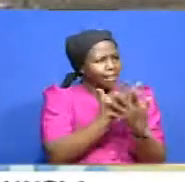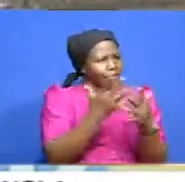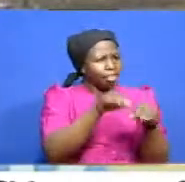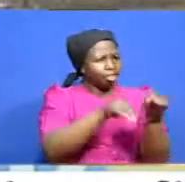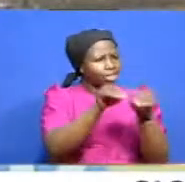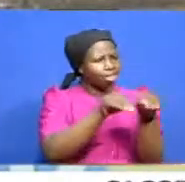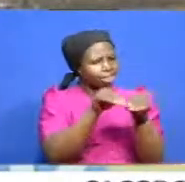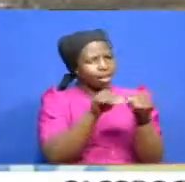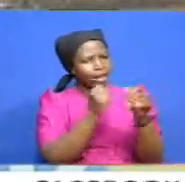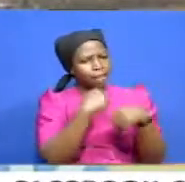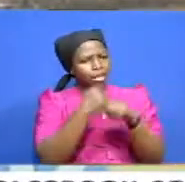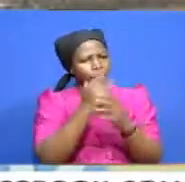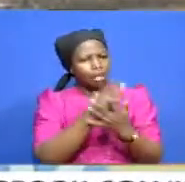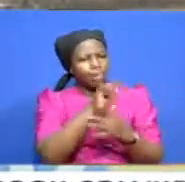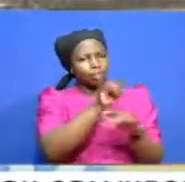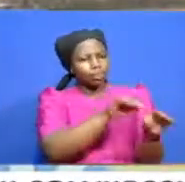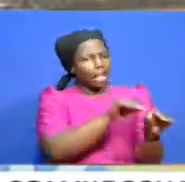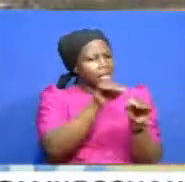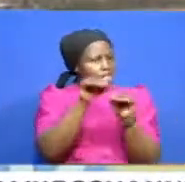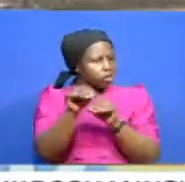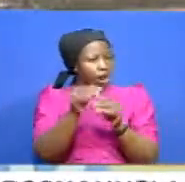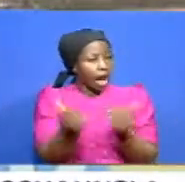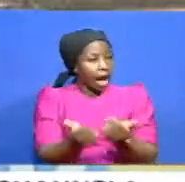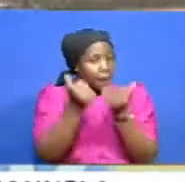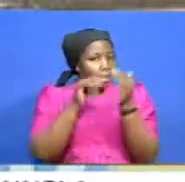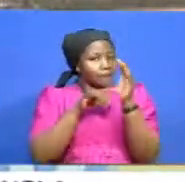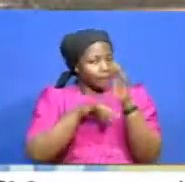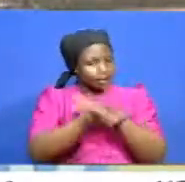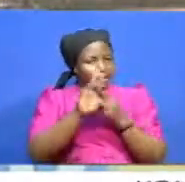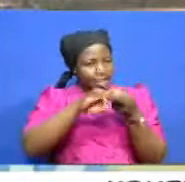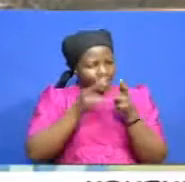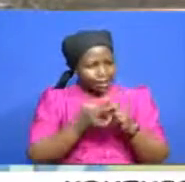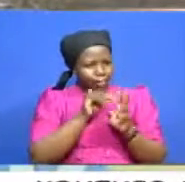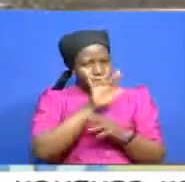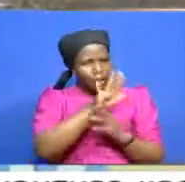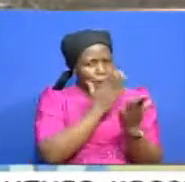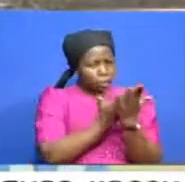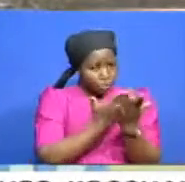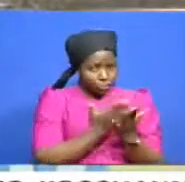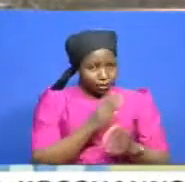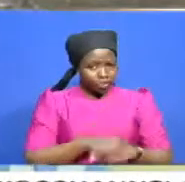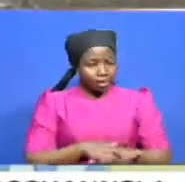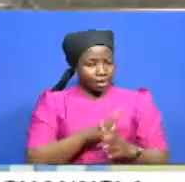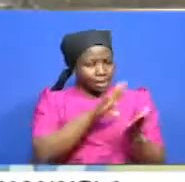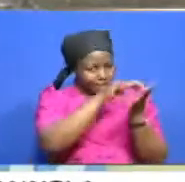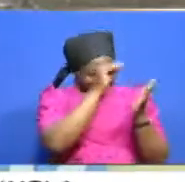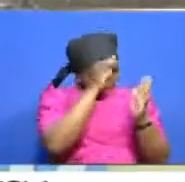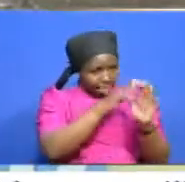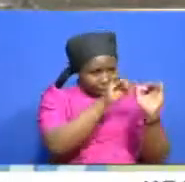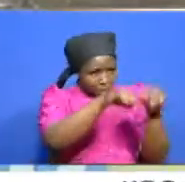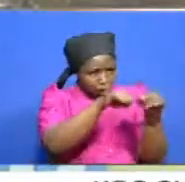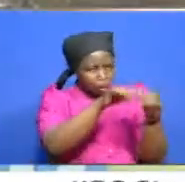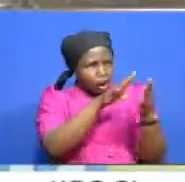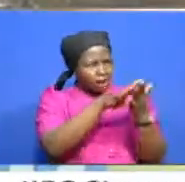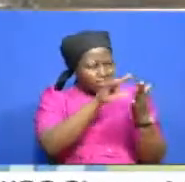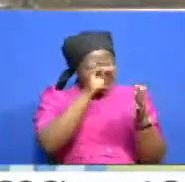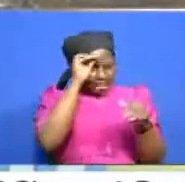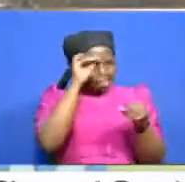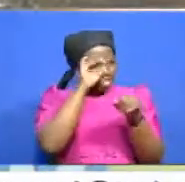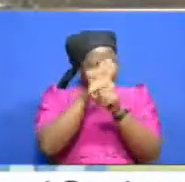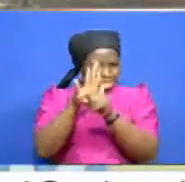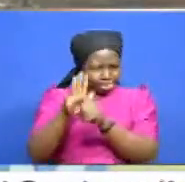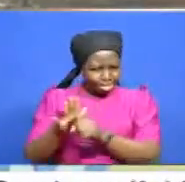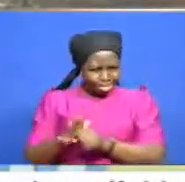in relation to the proposal you're putting forth? Is the mind, and can our learners really manage to accommodate that much of